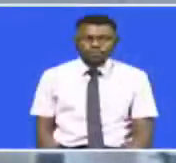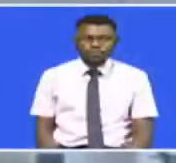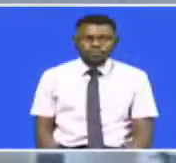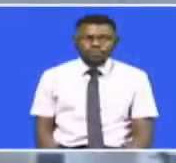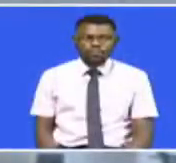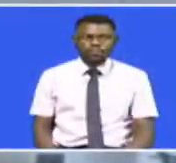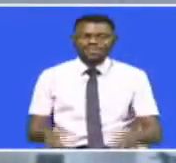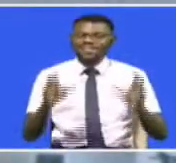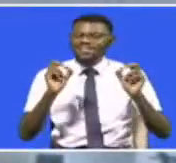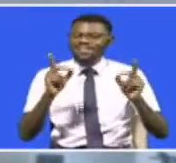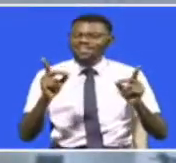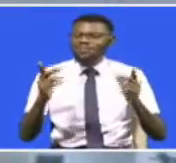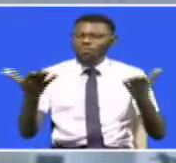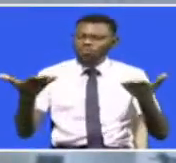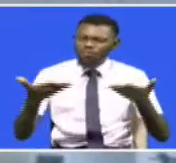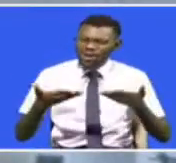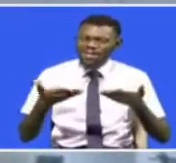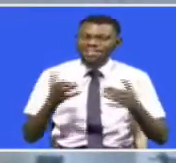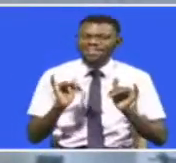foreign